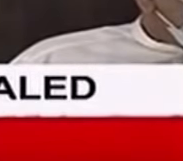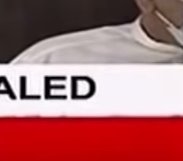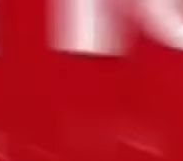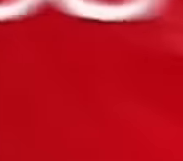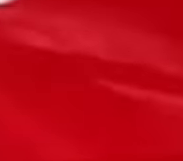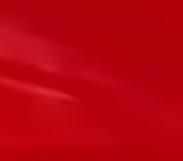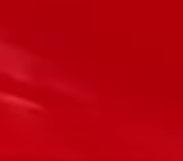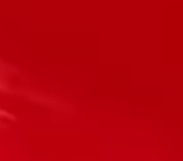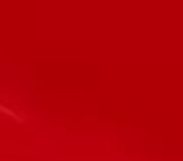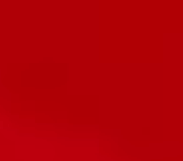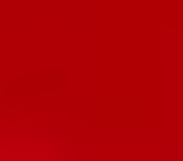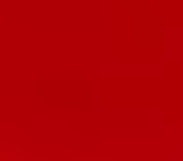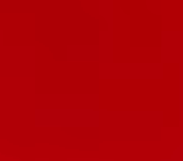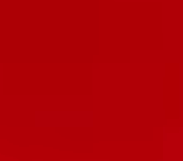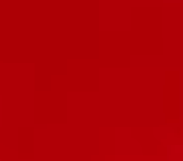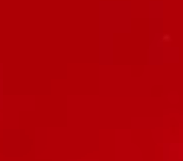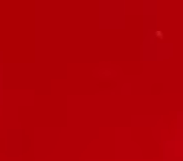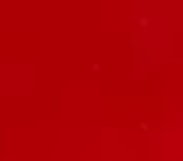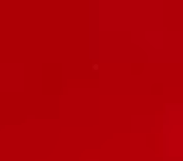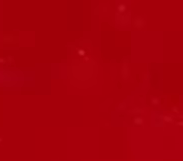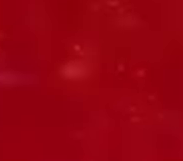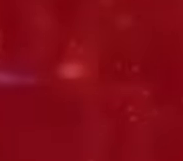Parliament.